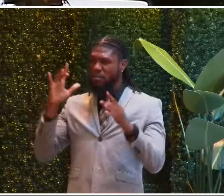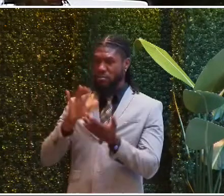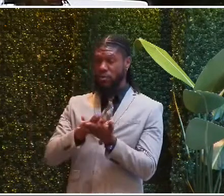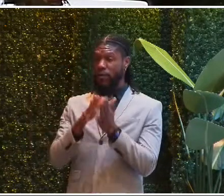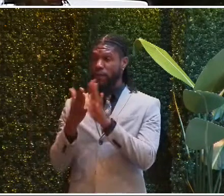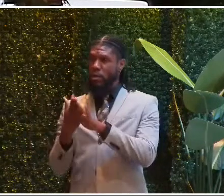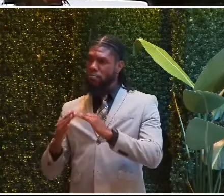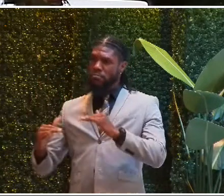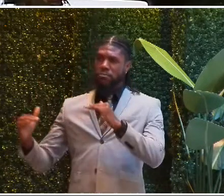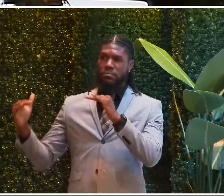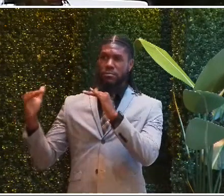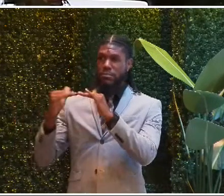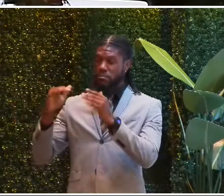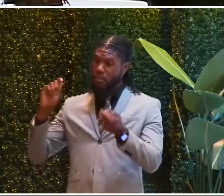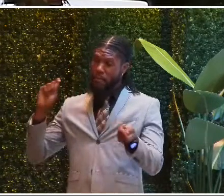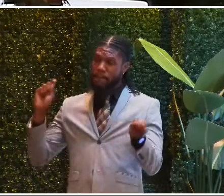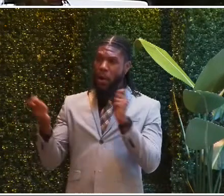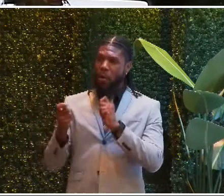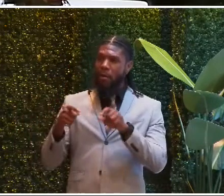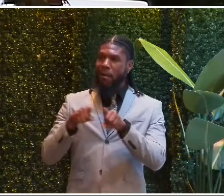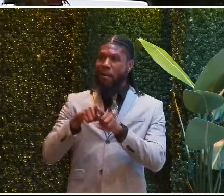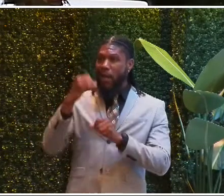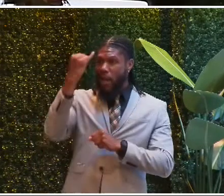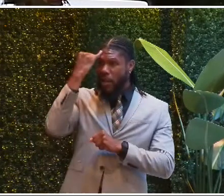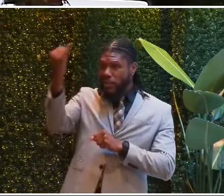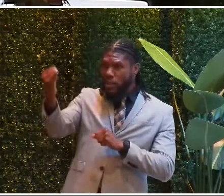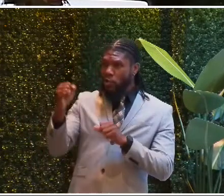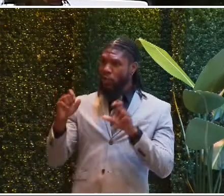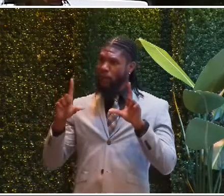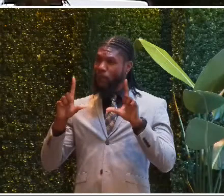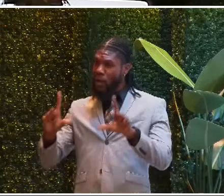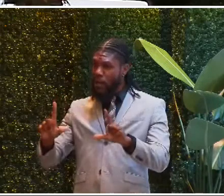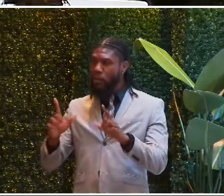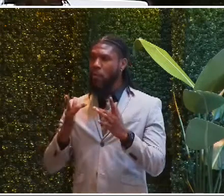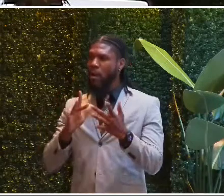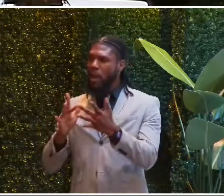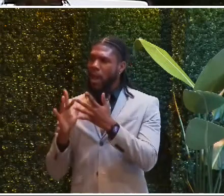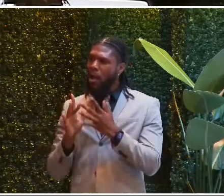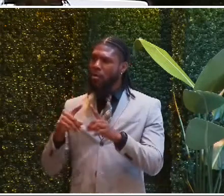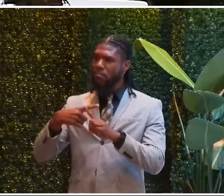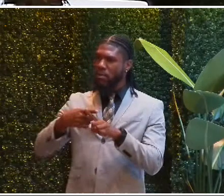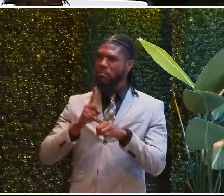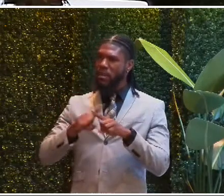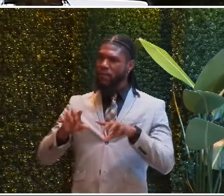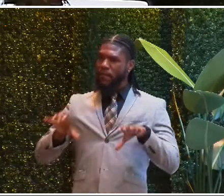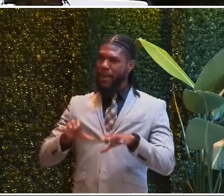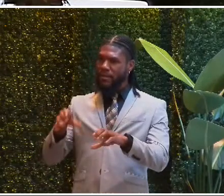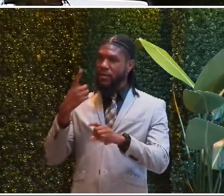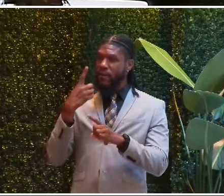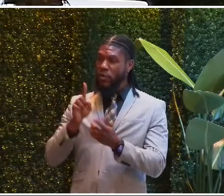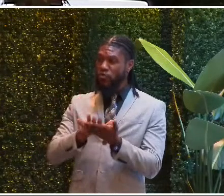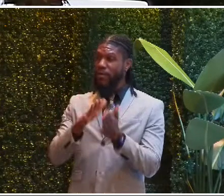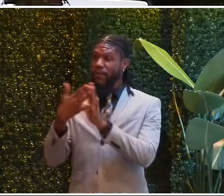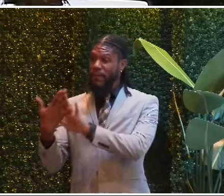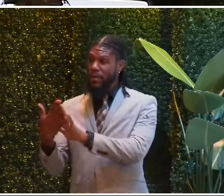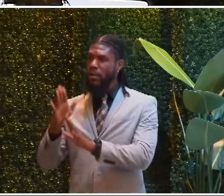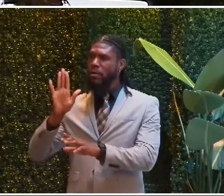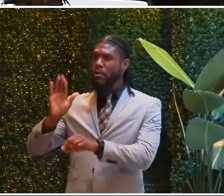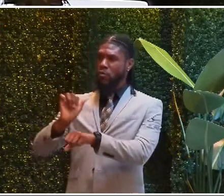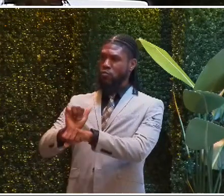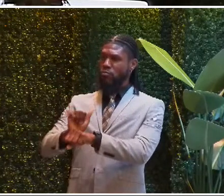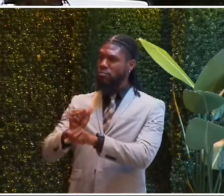as ideas, frameworks, networks, and practices for transformation. Her work is informed